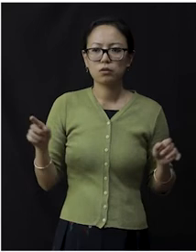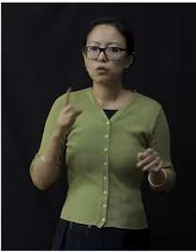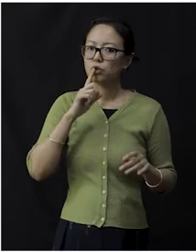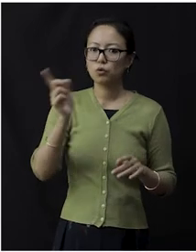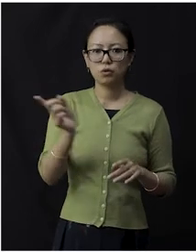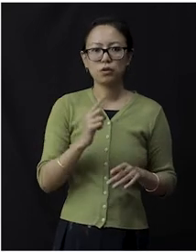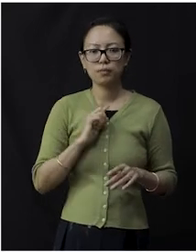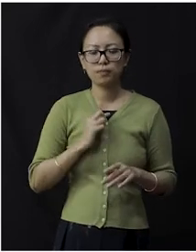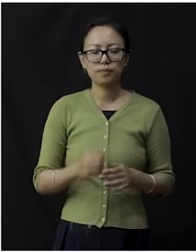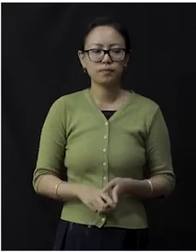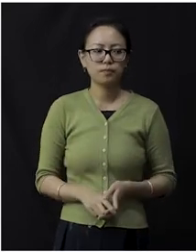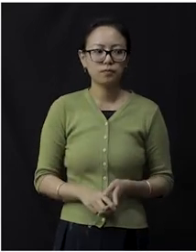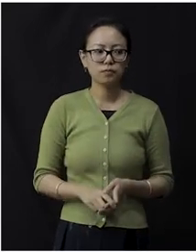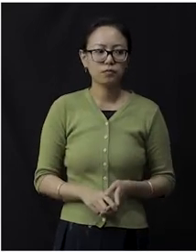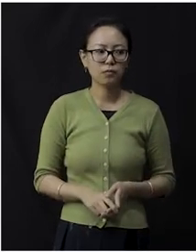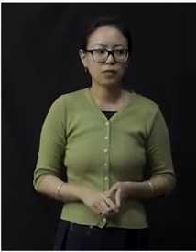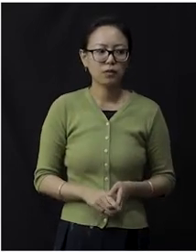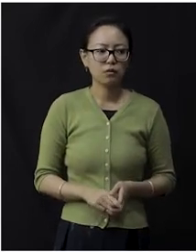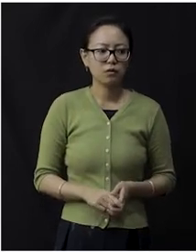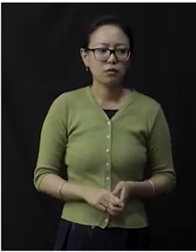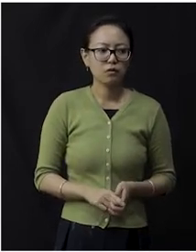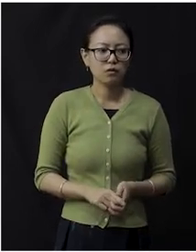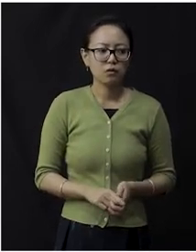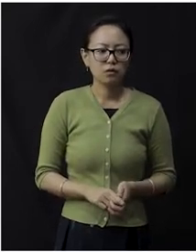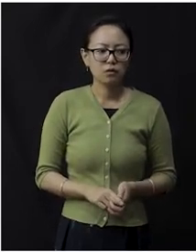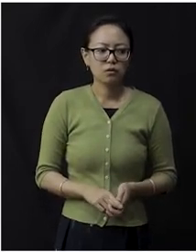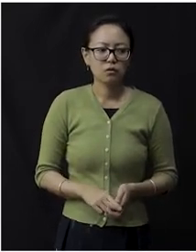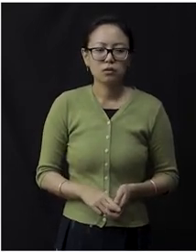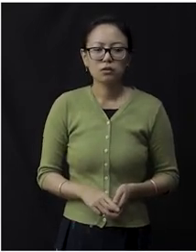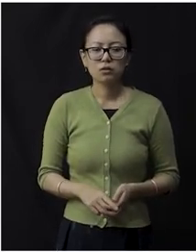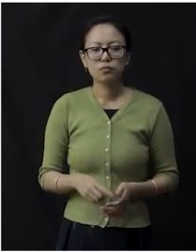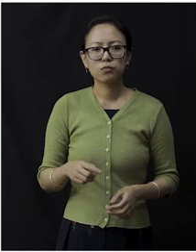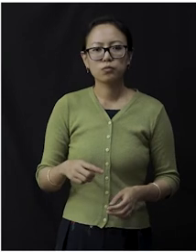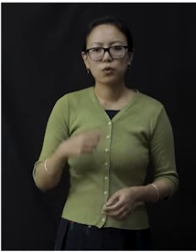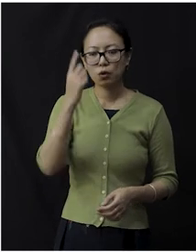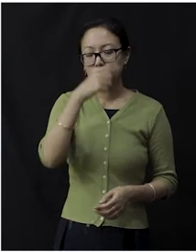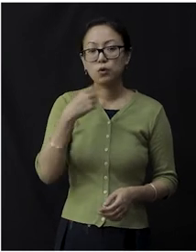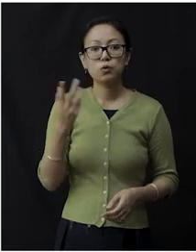whisper. Who said this to the baby elephant? So remember,